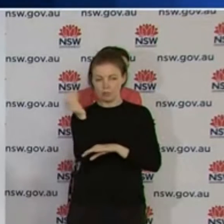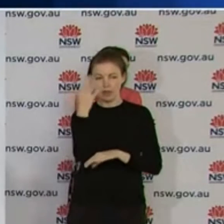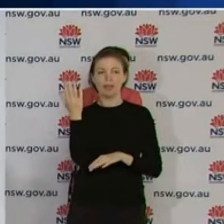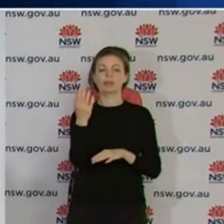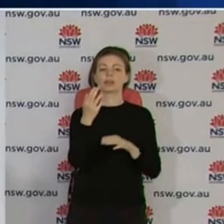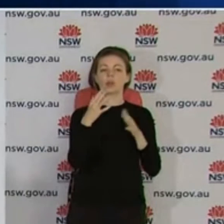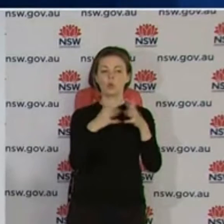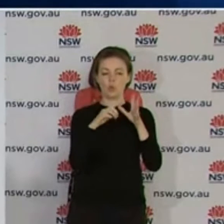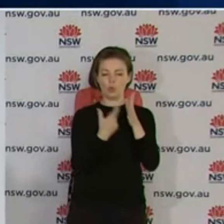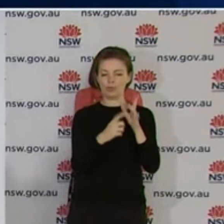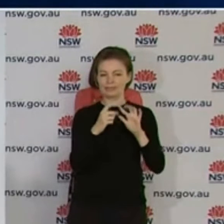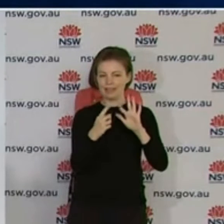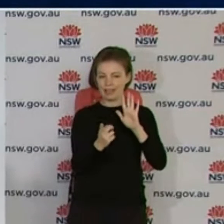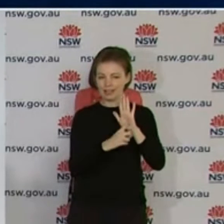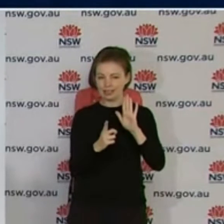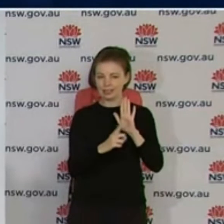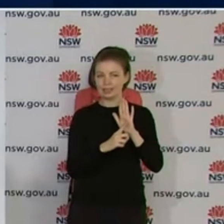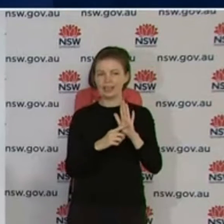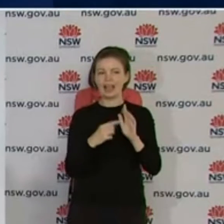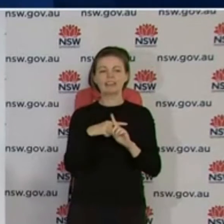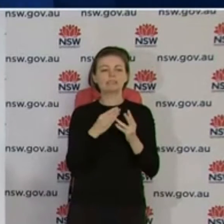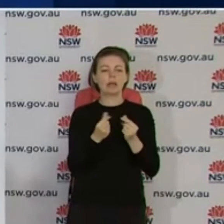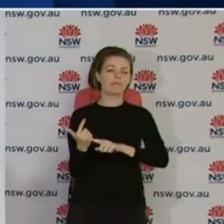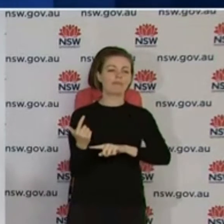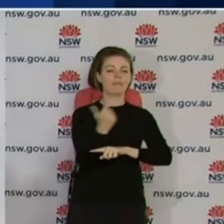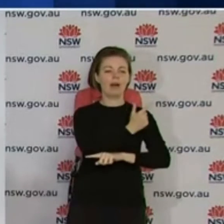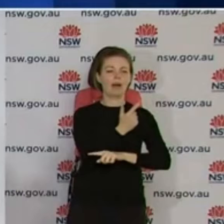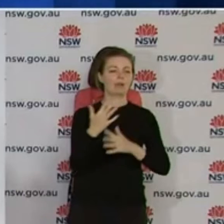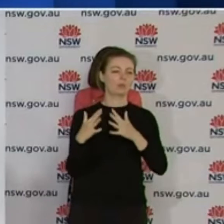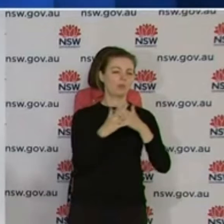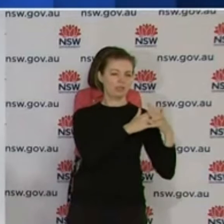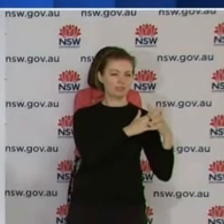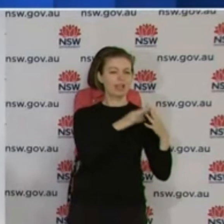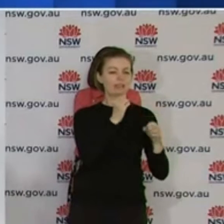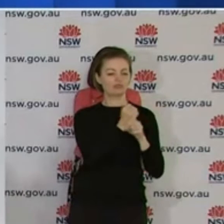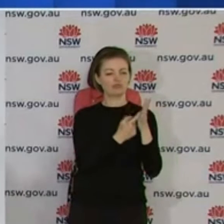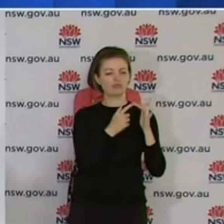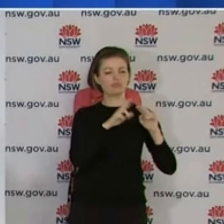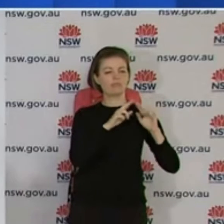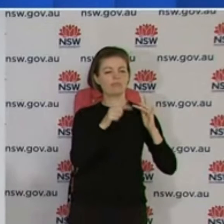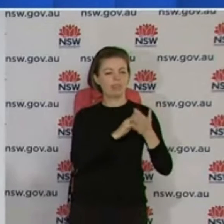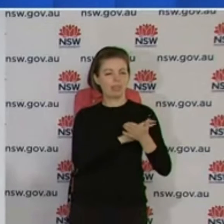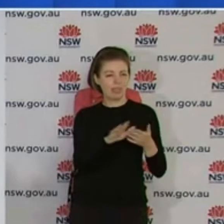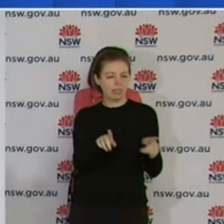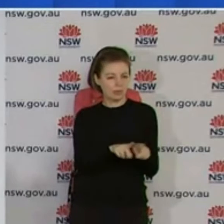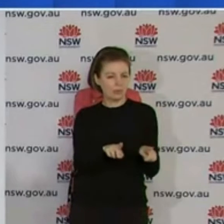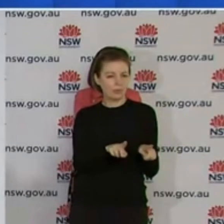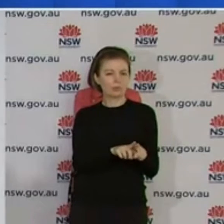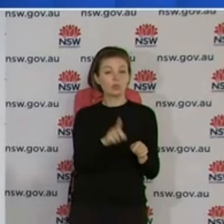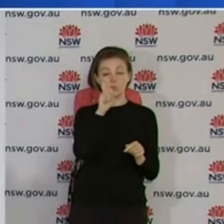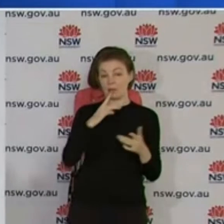on the north coast, and Balranald in the far west, and Griffith in the Murrumbidgee. So everyone in these areas where